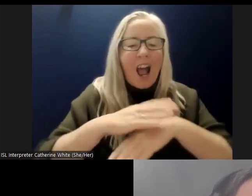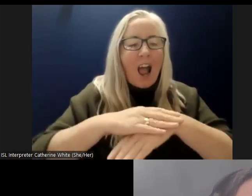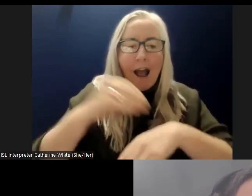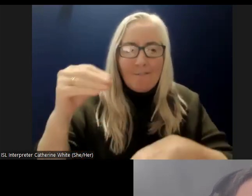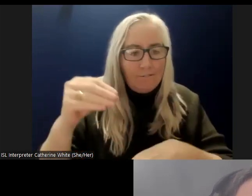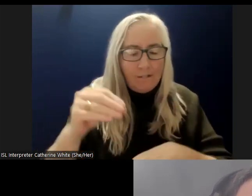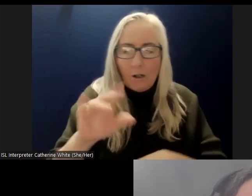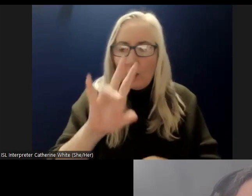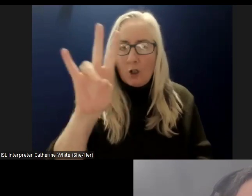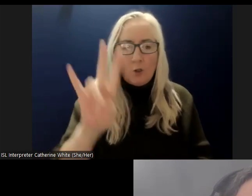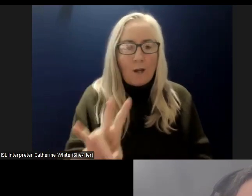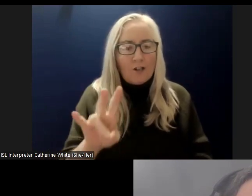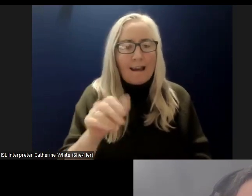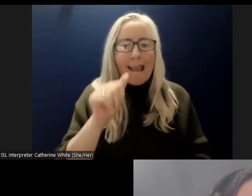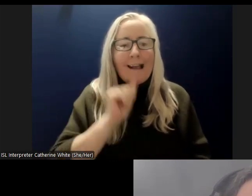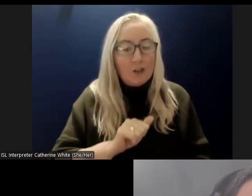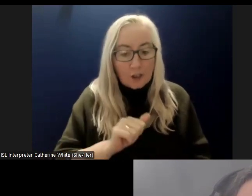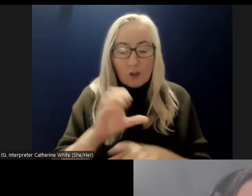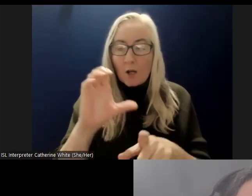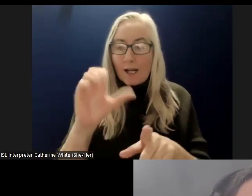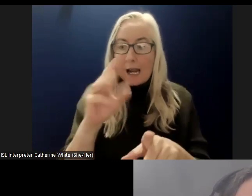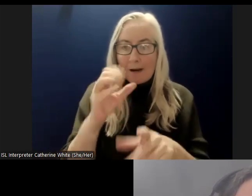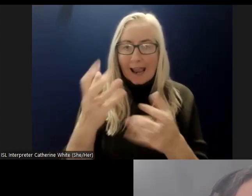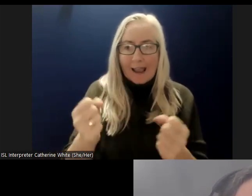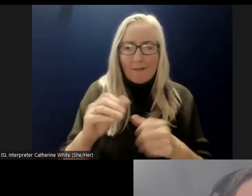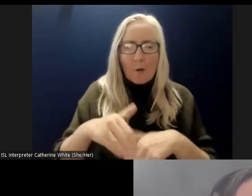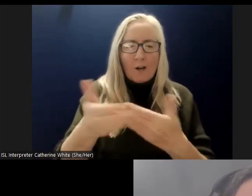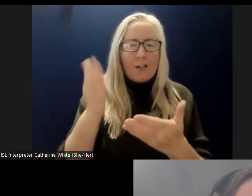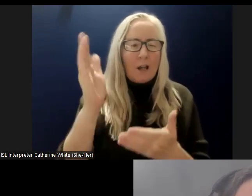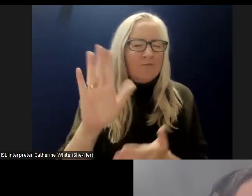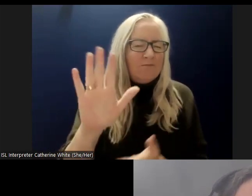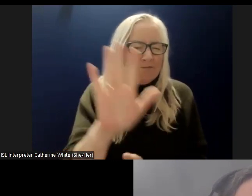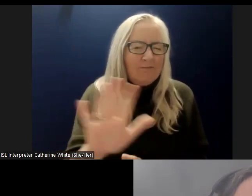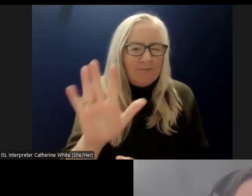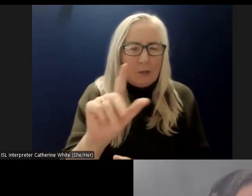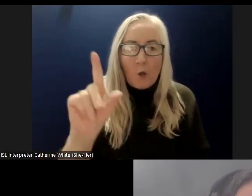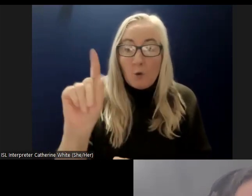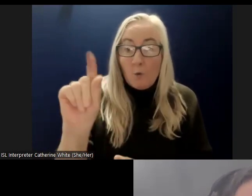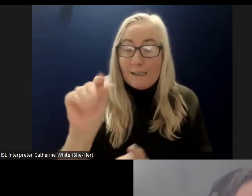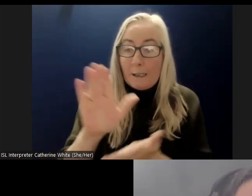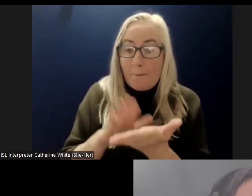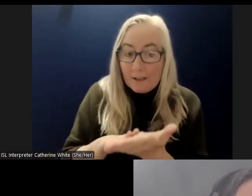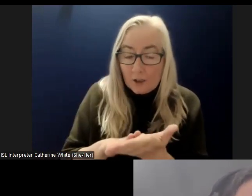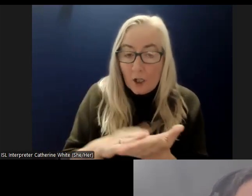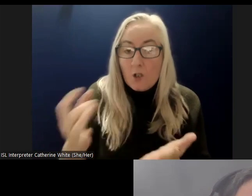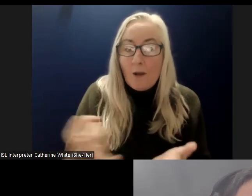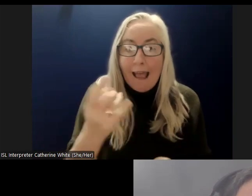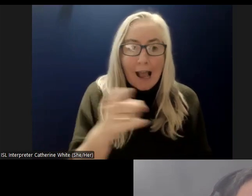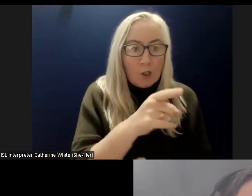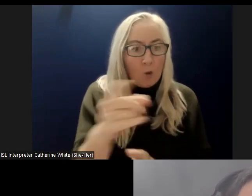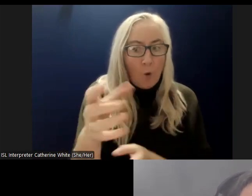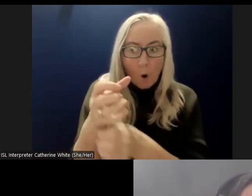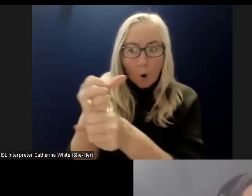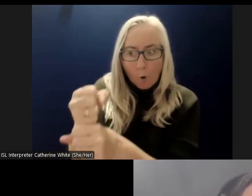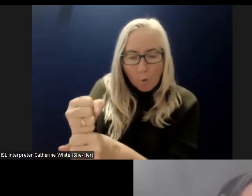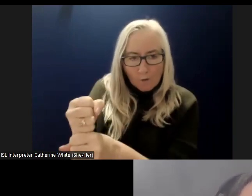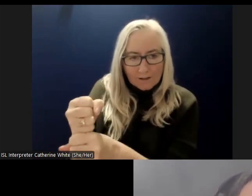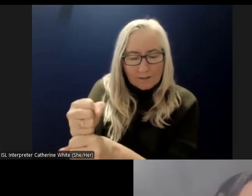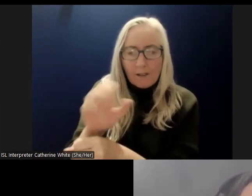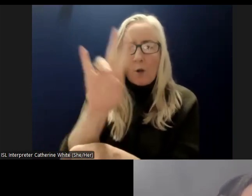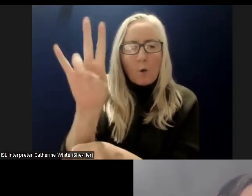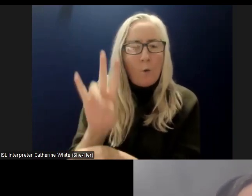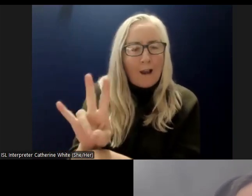Q&A afterwards. So Carmel has a presentation of about 20 minutes. So I'd ask you to really hold on to your queries and